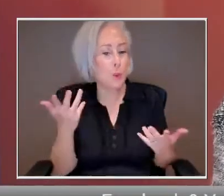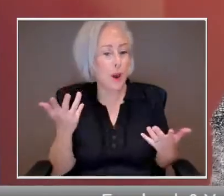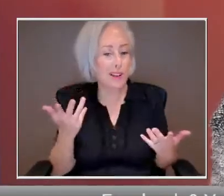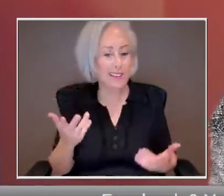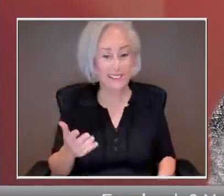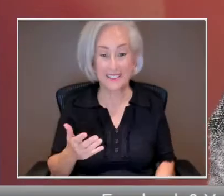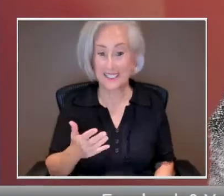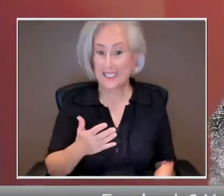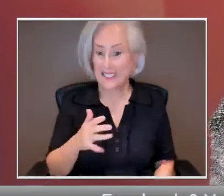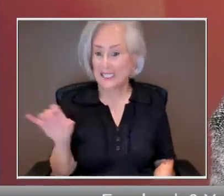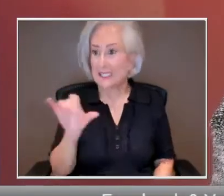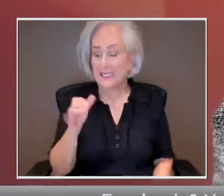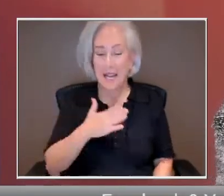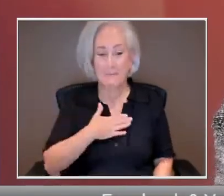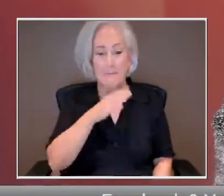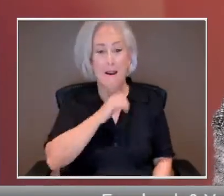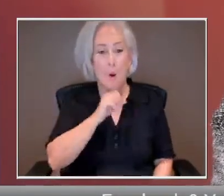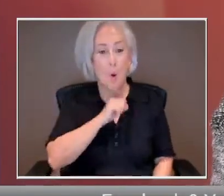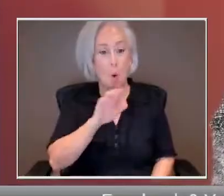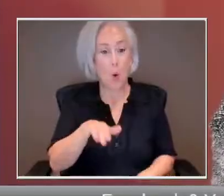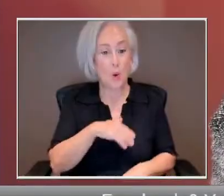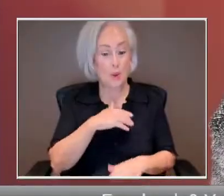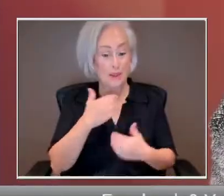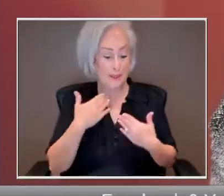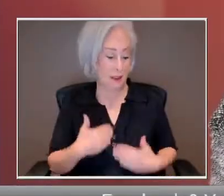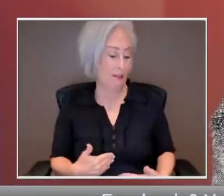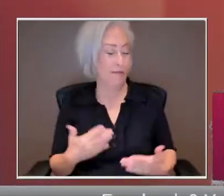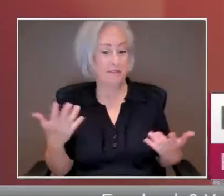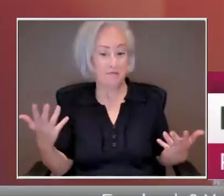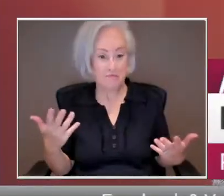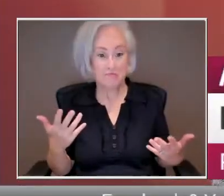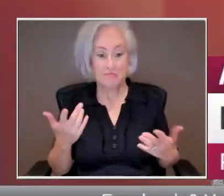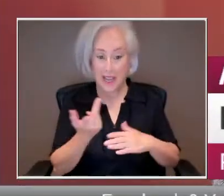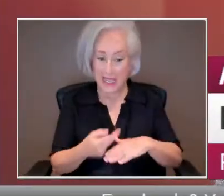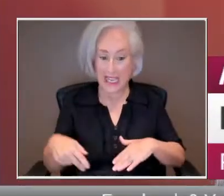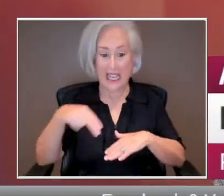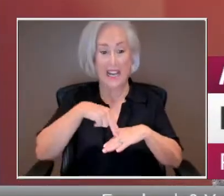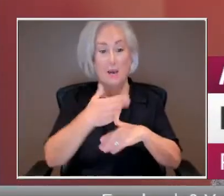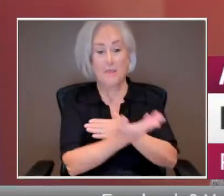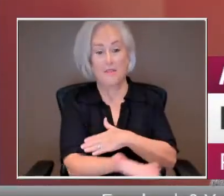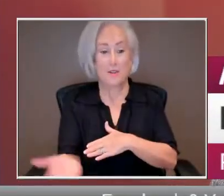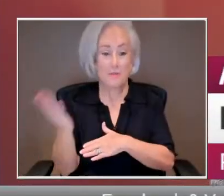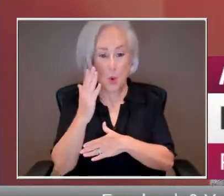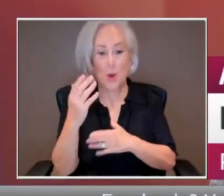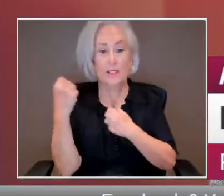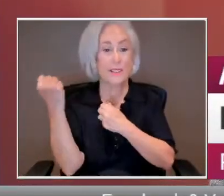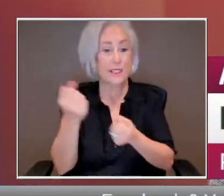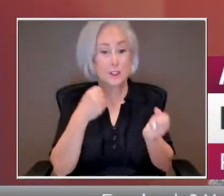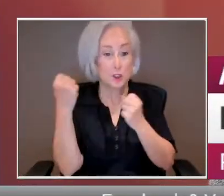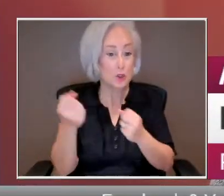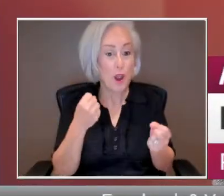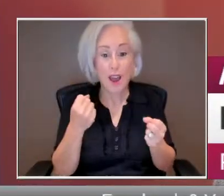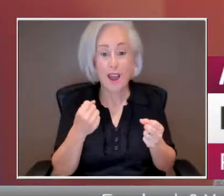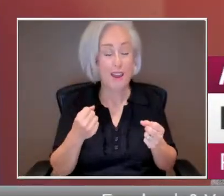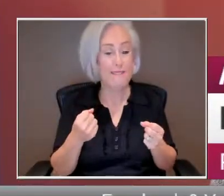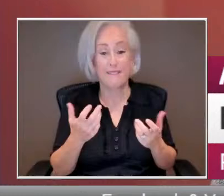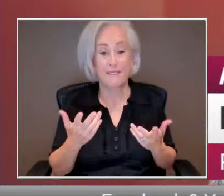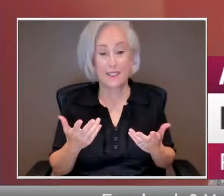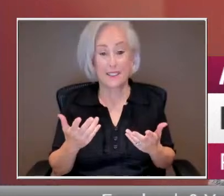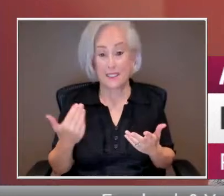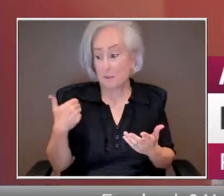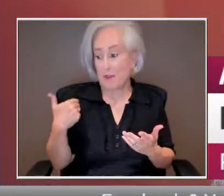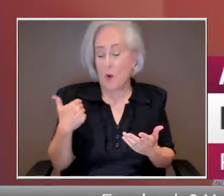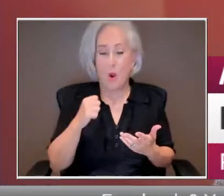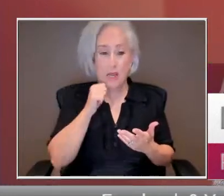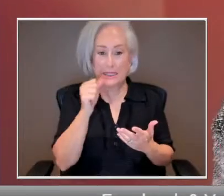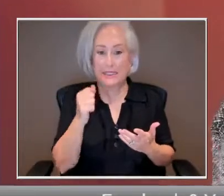I'm able to get up in the mornings. I'm able to drive. There was even You know, at one point I didn't even feel safe driving anymore because I